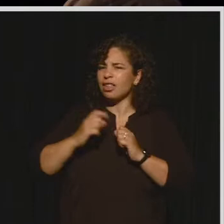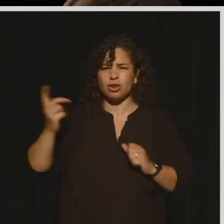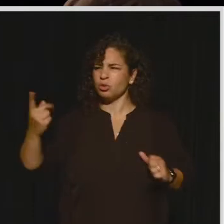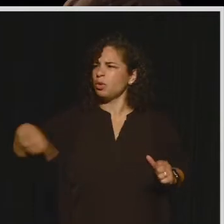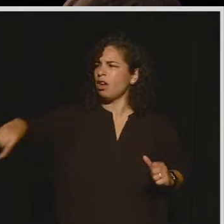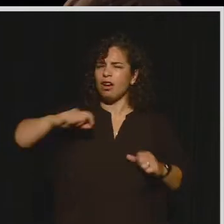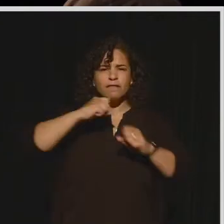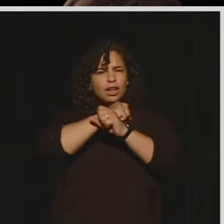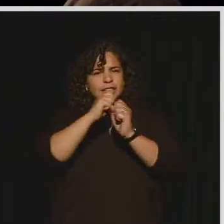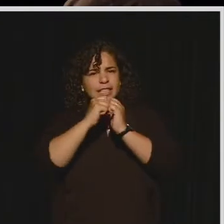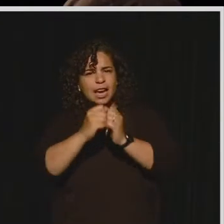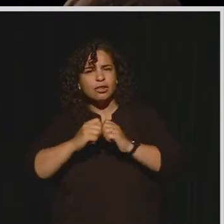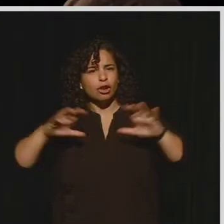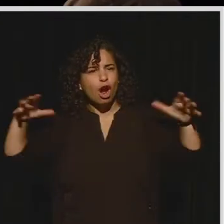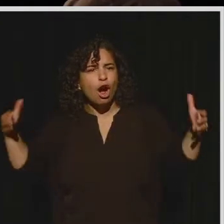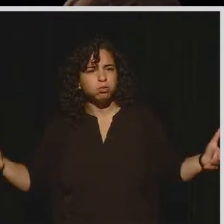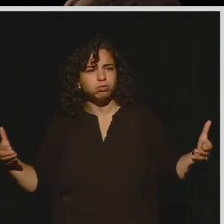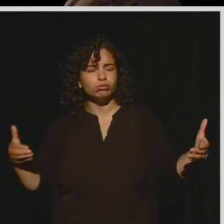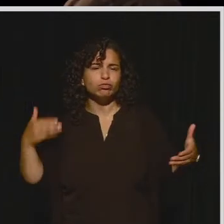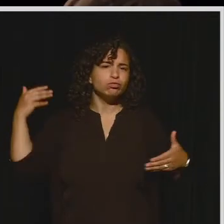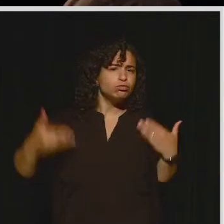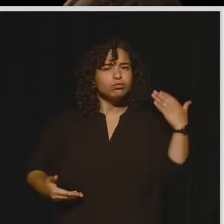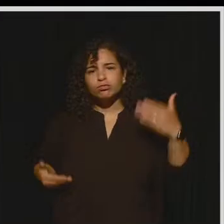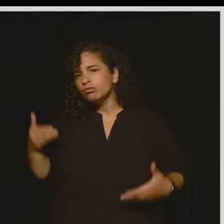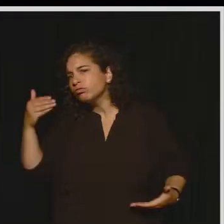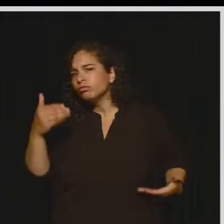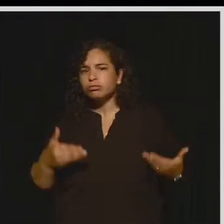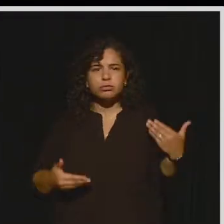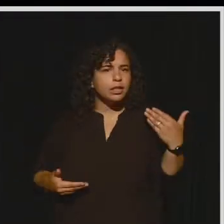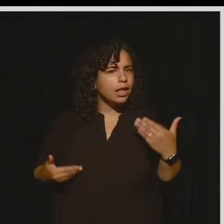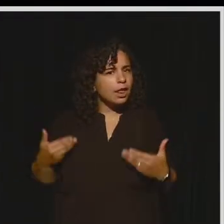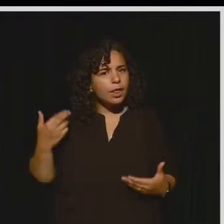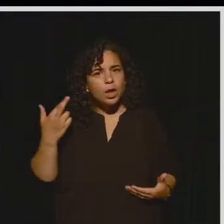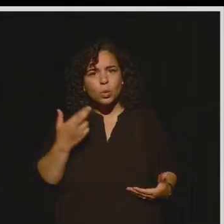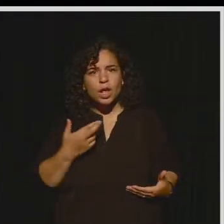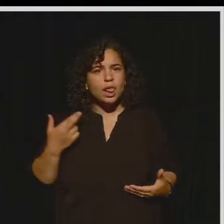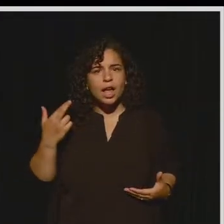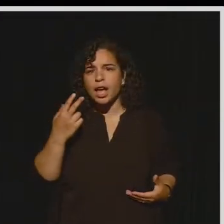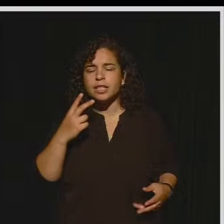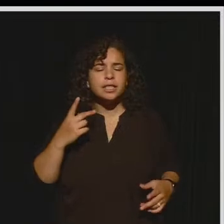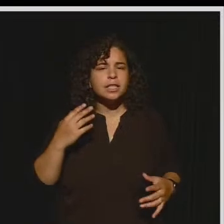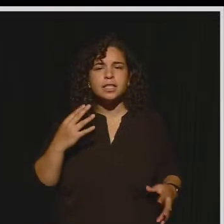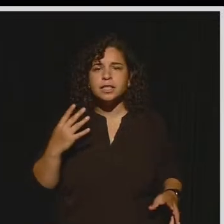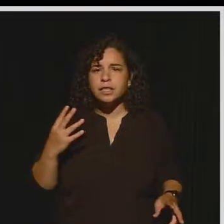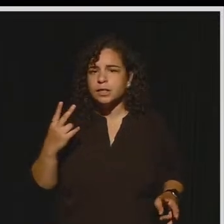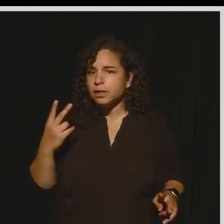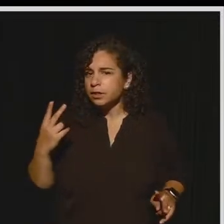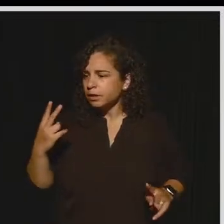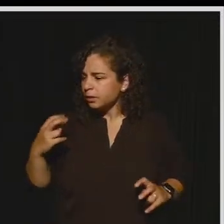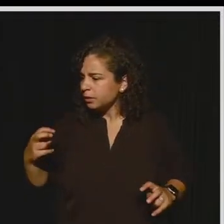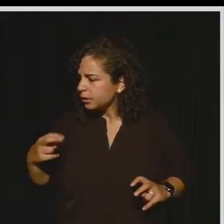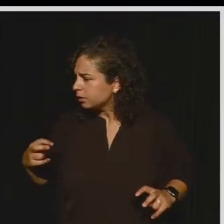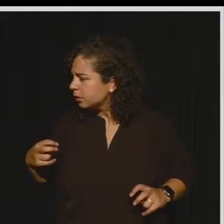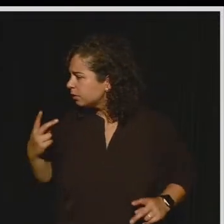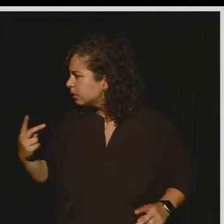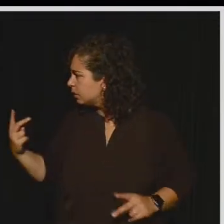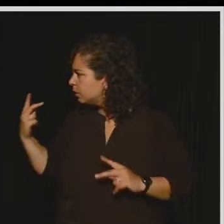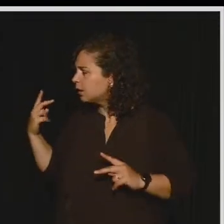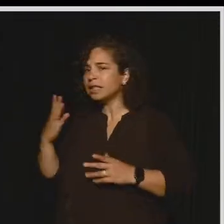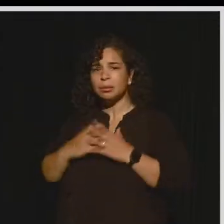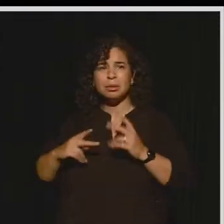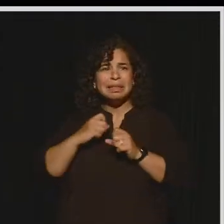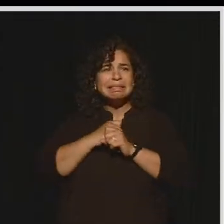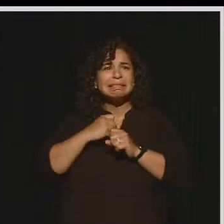together. And, you know, and we're running, and all of a sudden I'm looking behind me, and there's some people that are still there. And